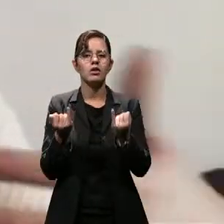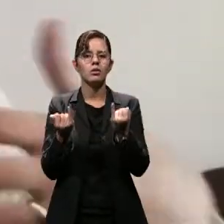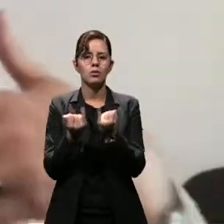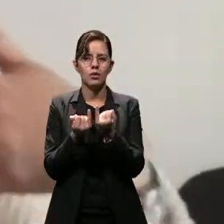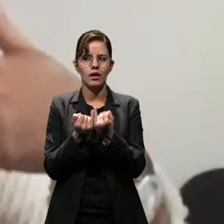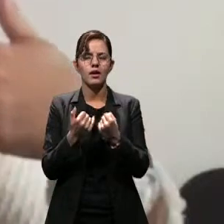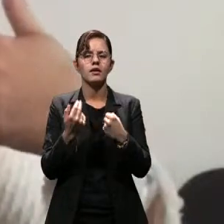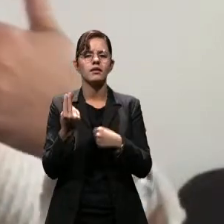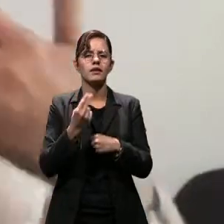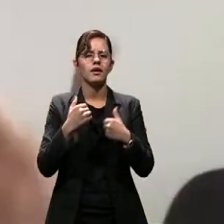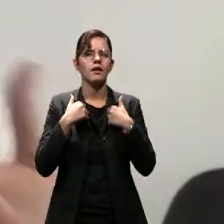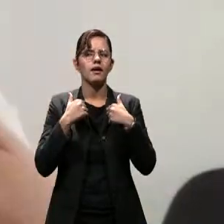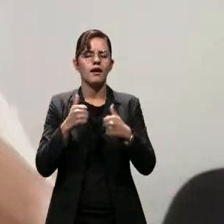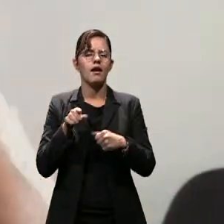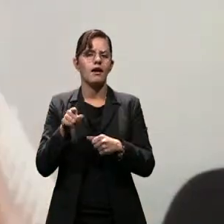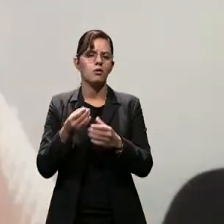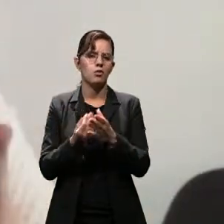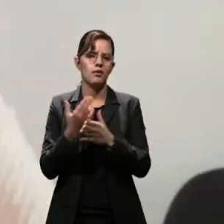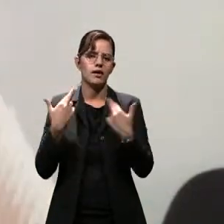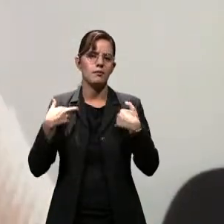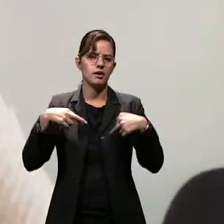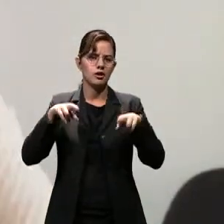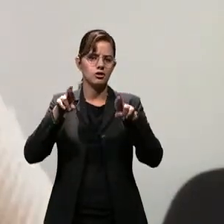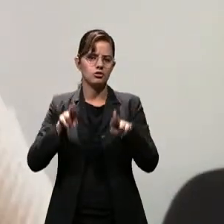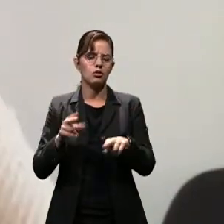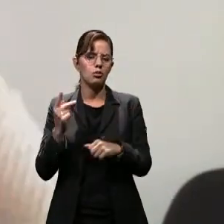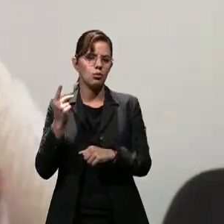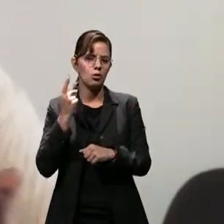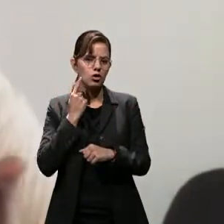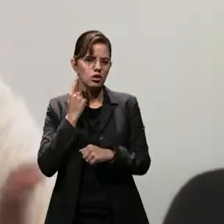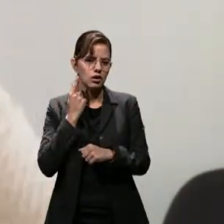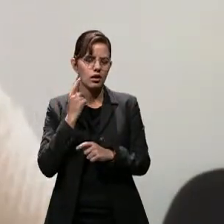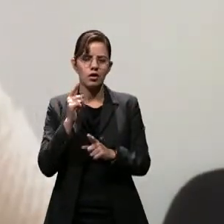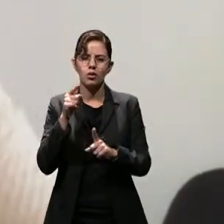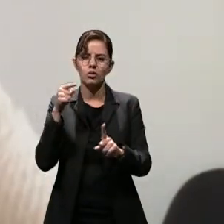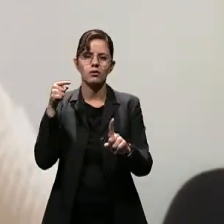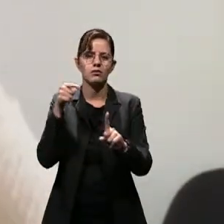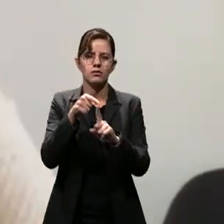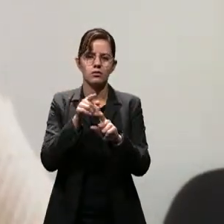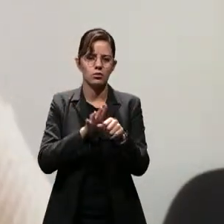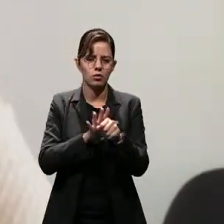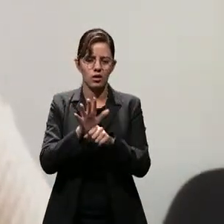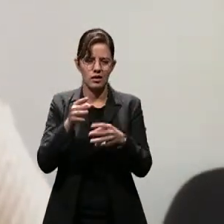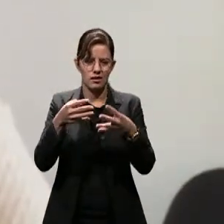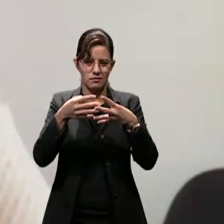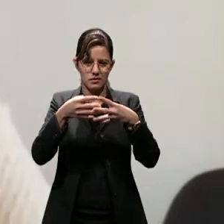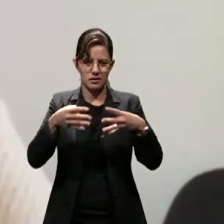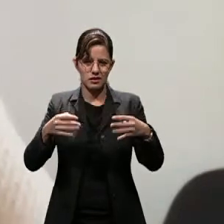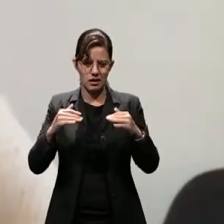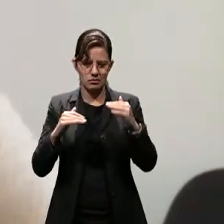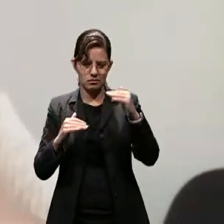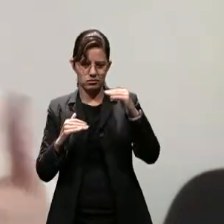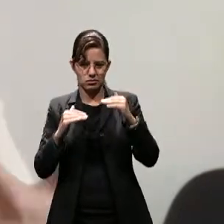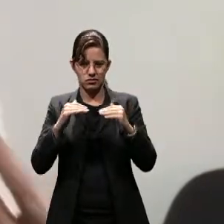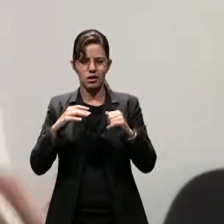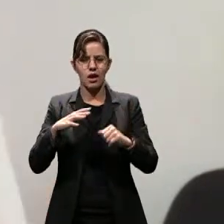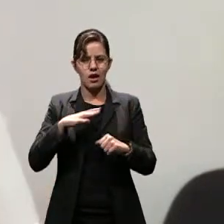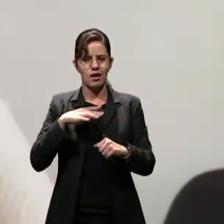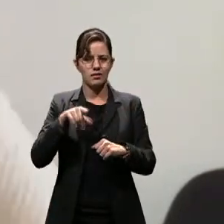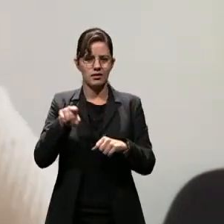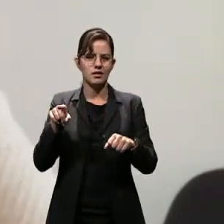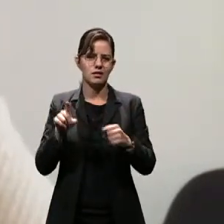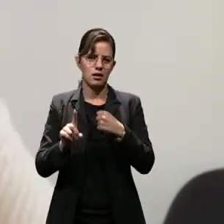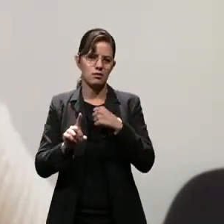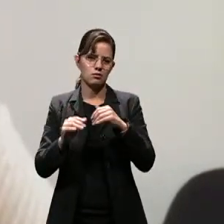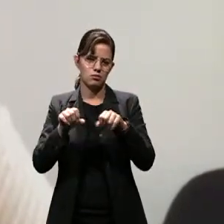a new look to political representation that looks to transform the relations